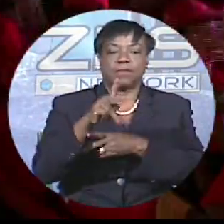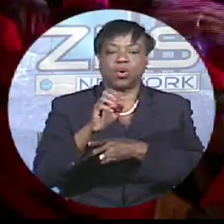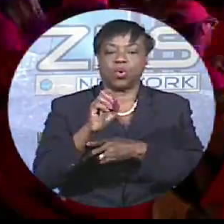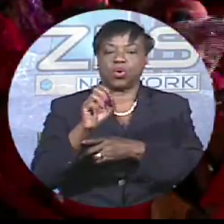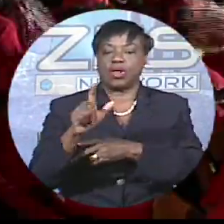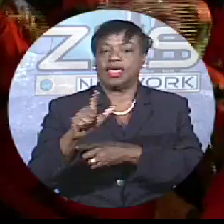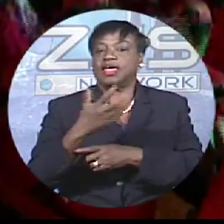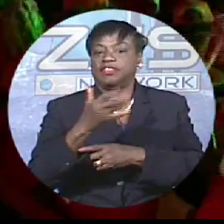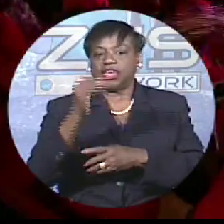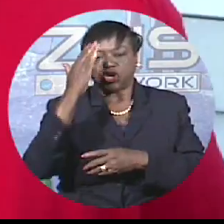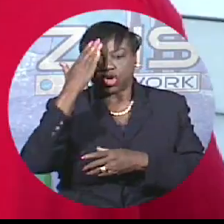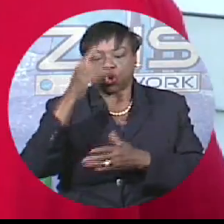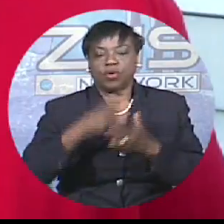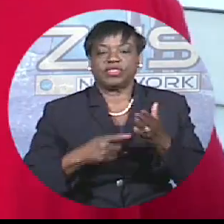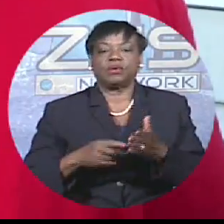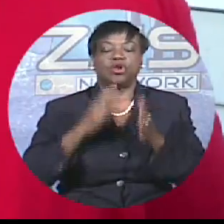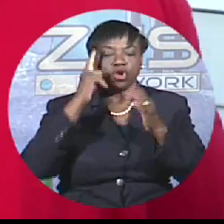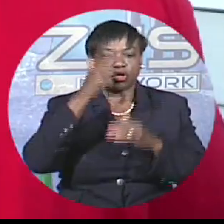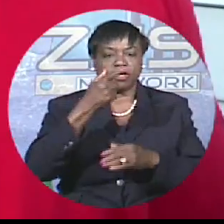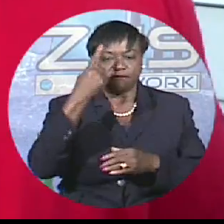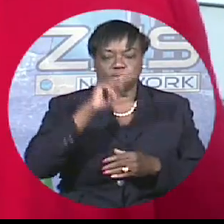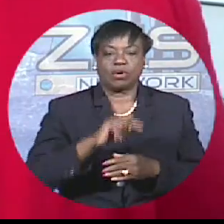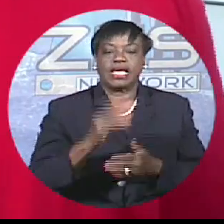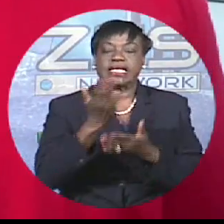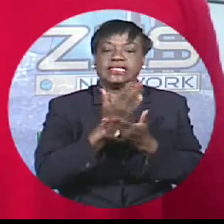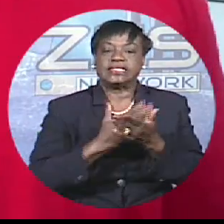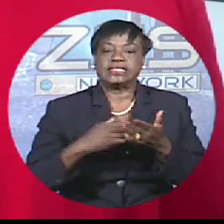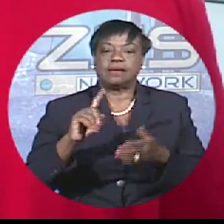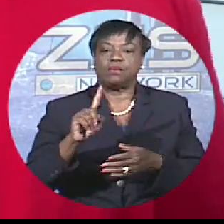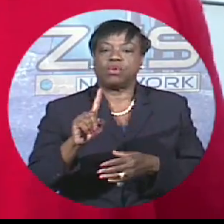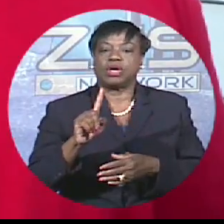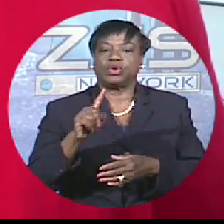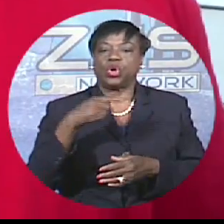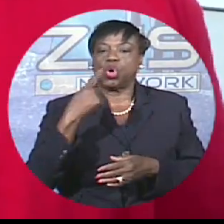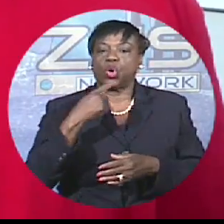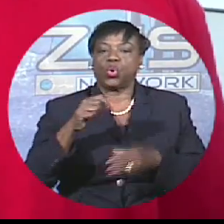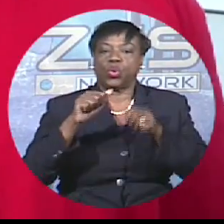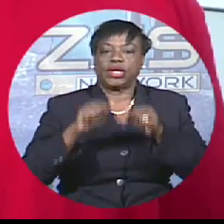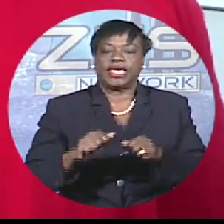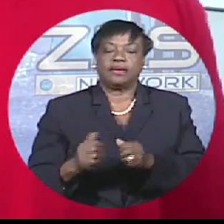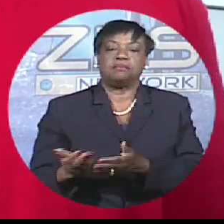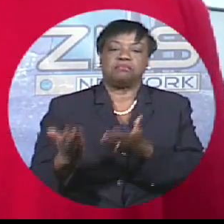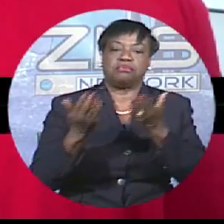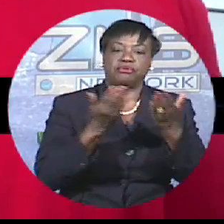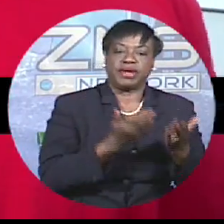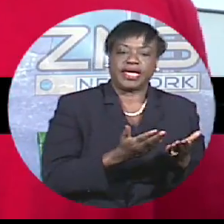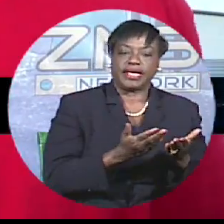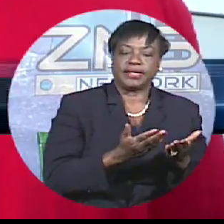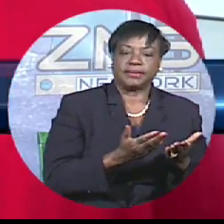for in their member of parliament. Looking for someone who's really going to bring,